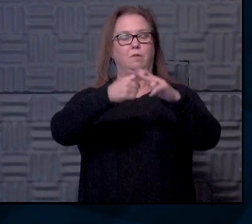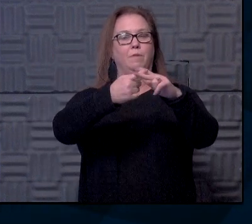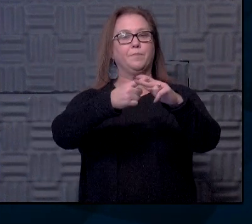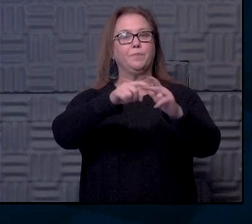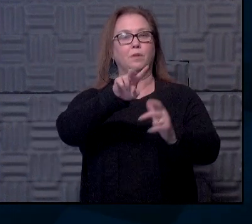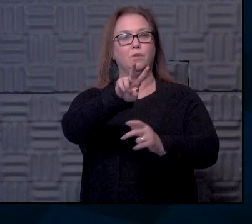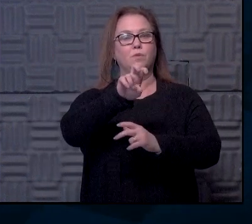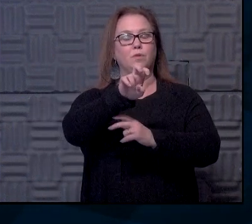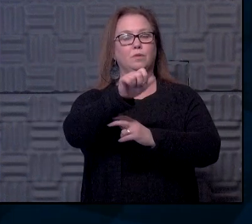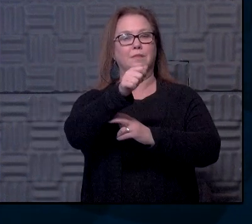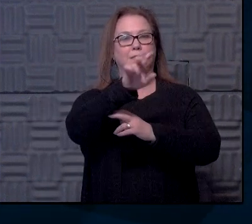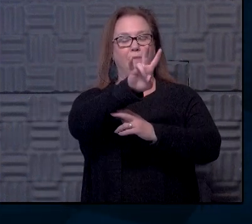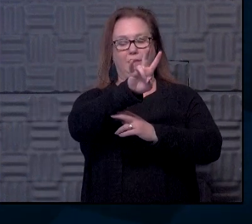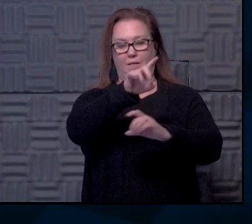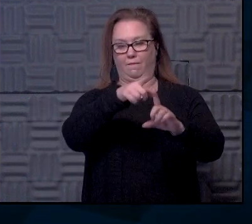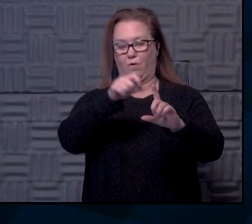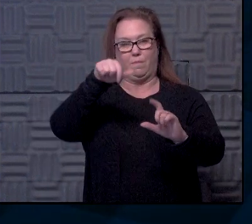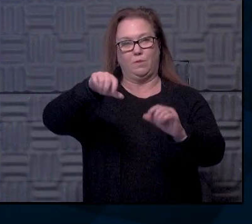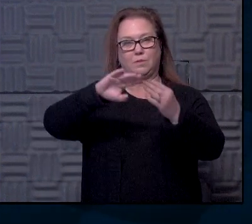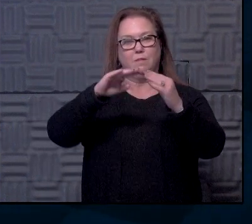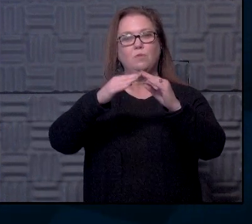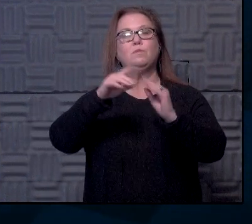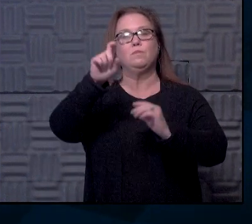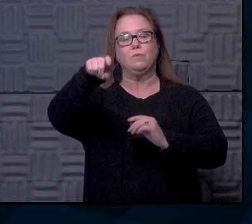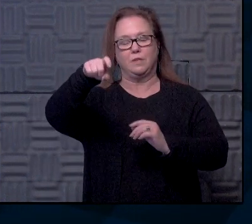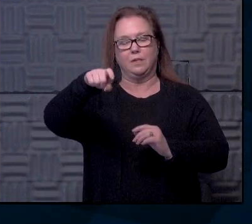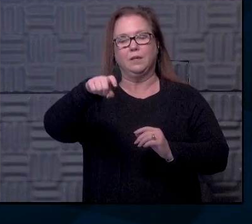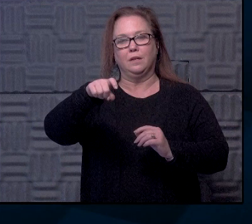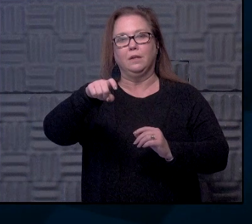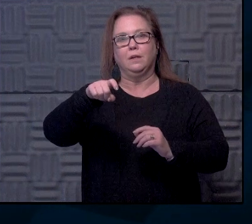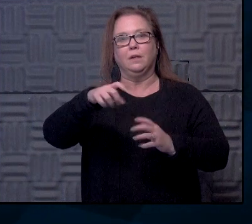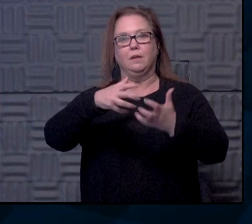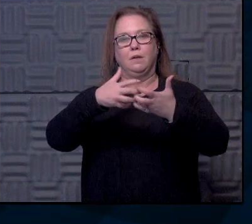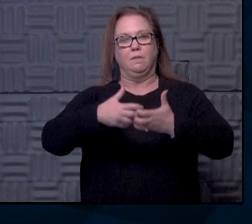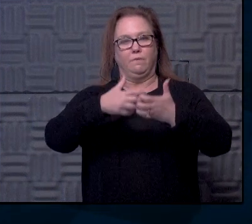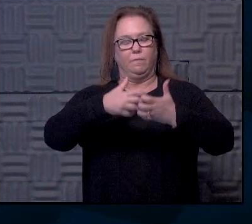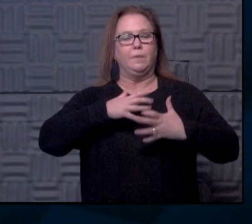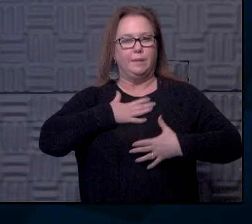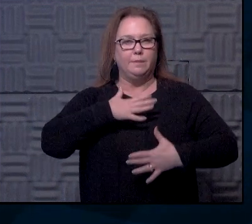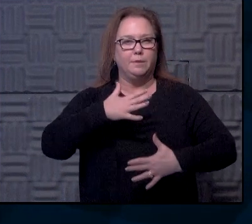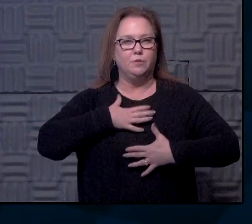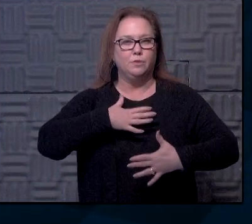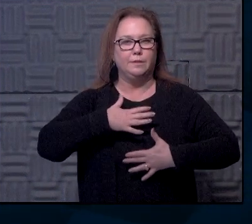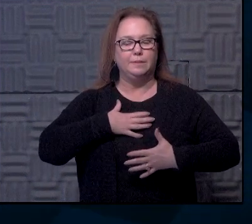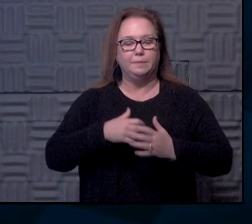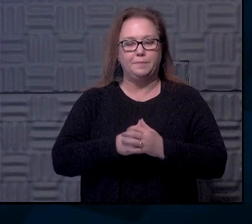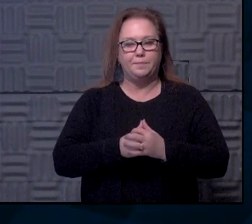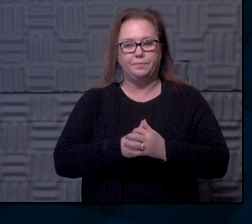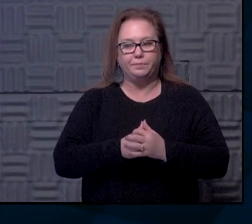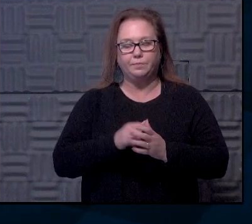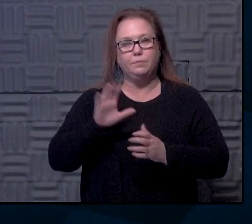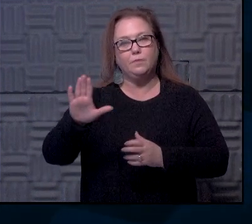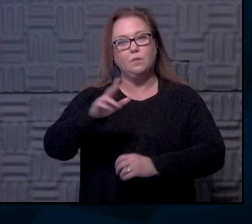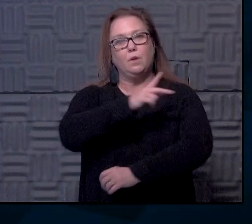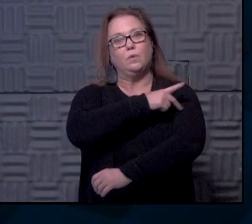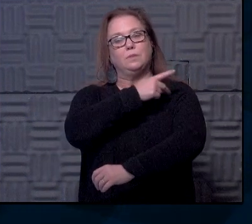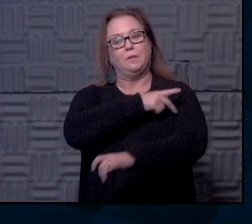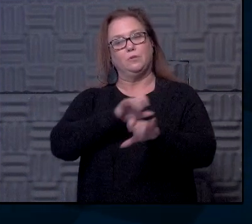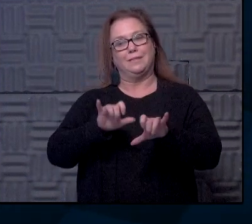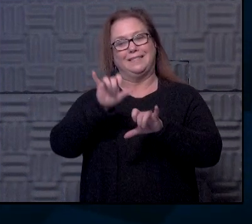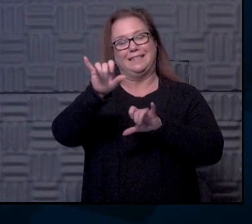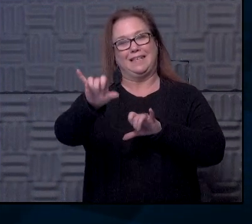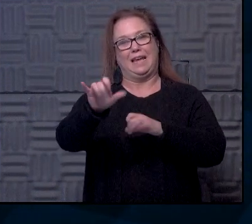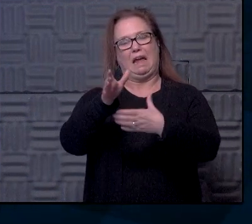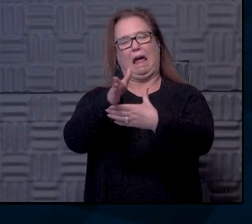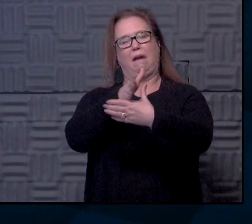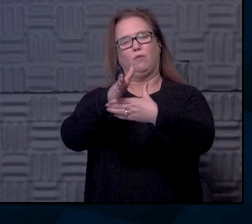those 1,727 needed mechanical ventilatory support. Those patients stay an average of